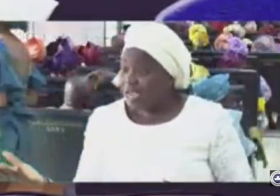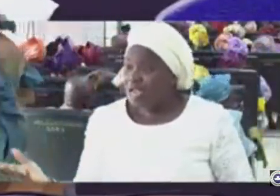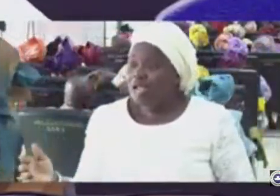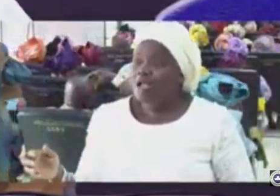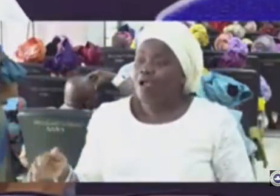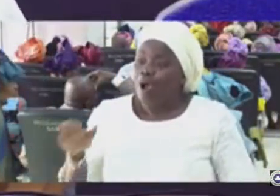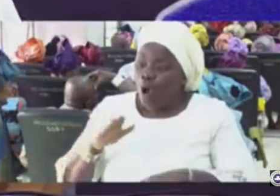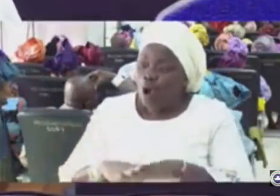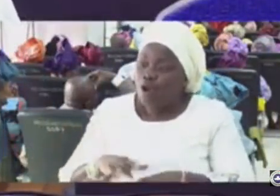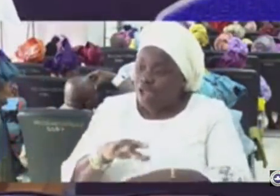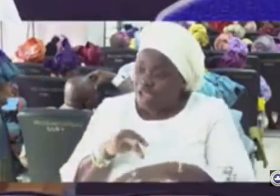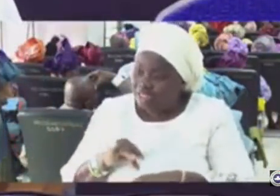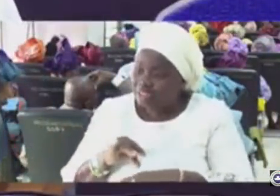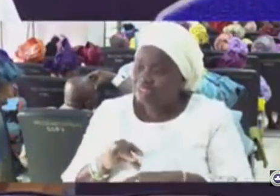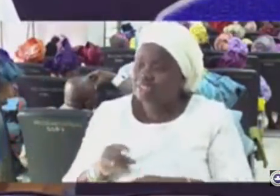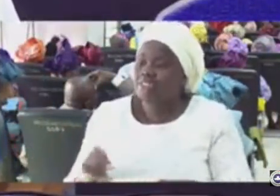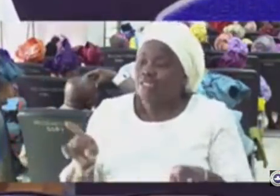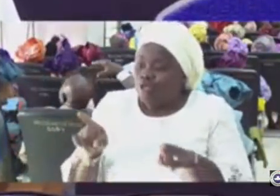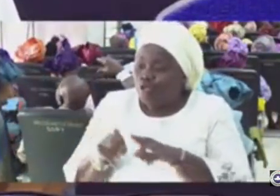I've said it before.